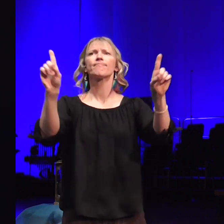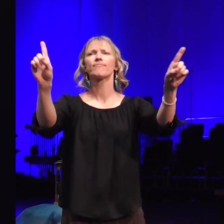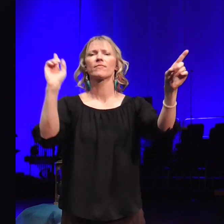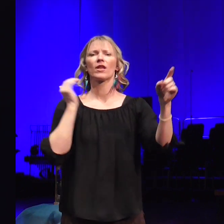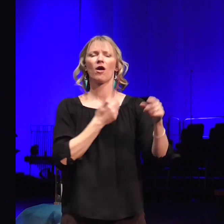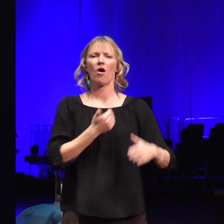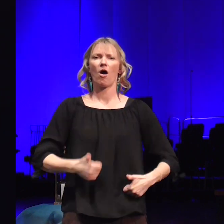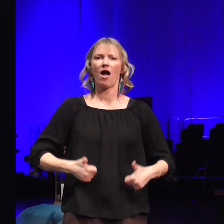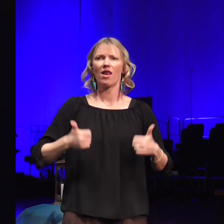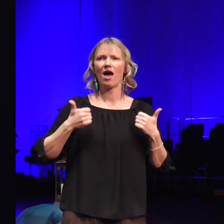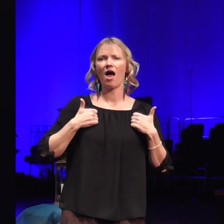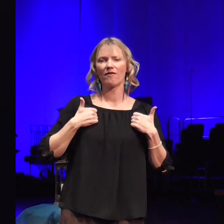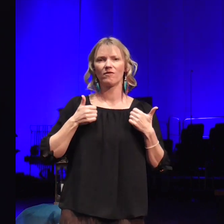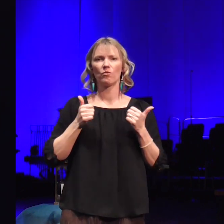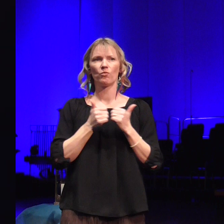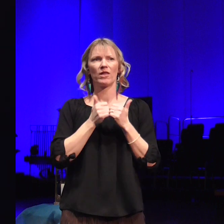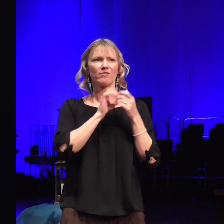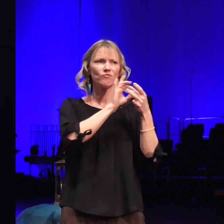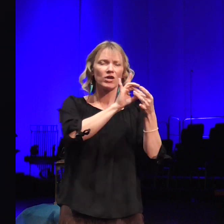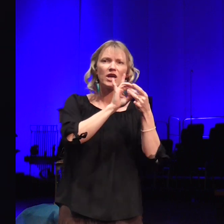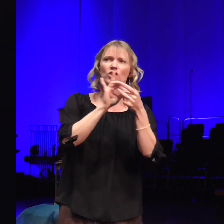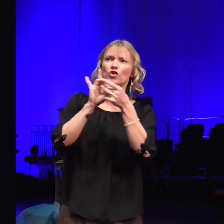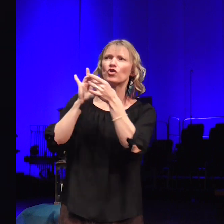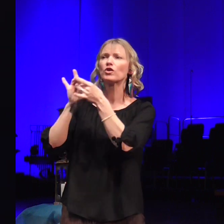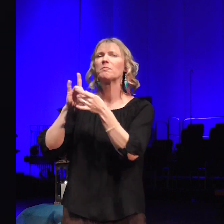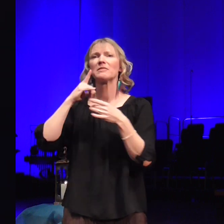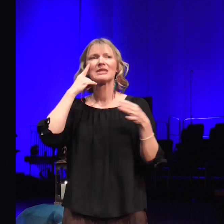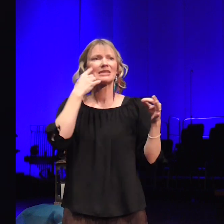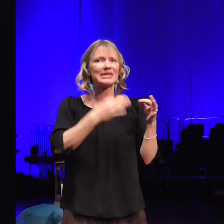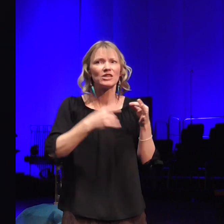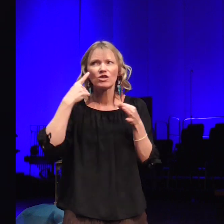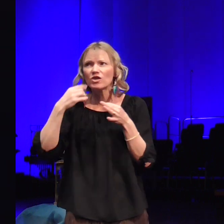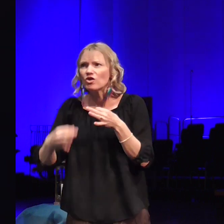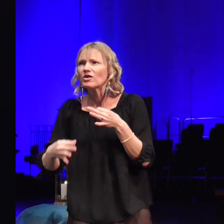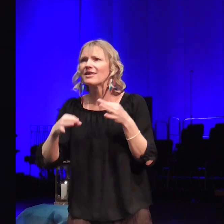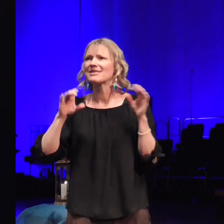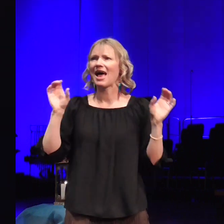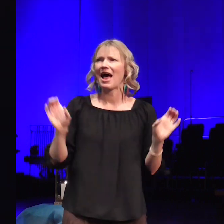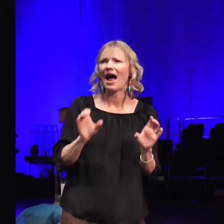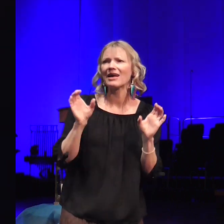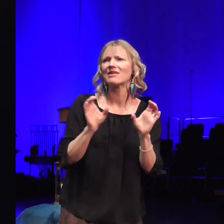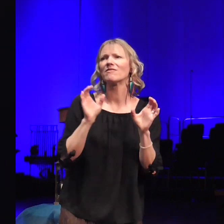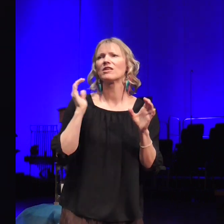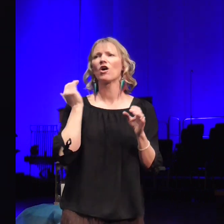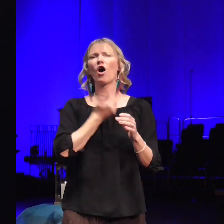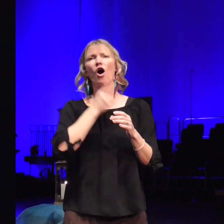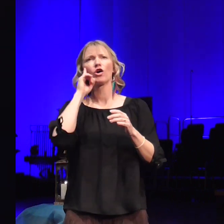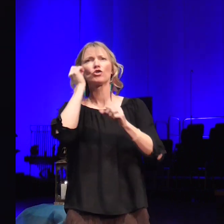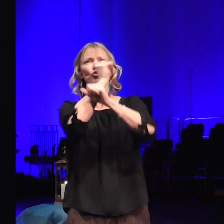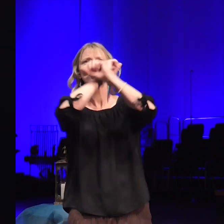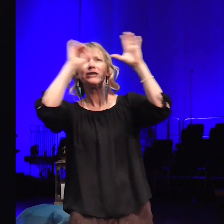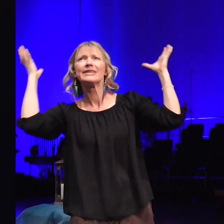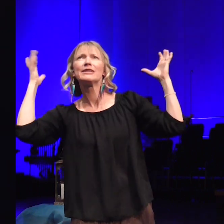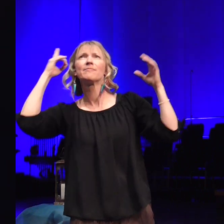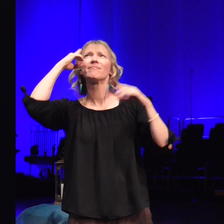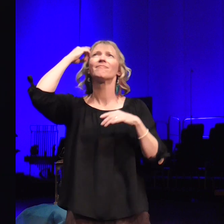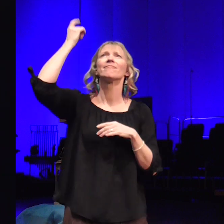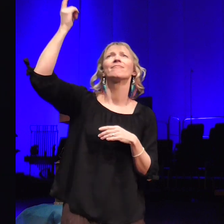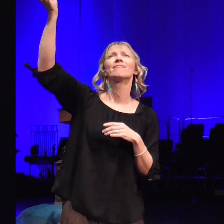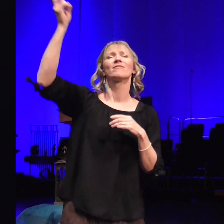that we live, with all of our relationships and decisions and activities, all of our dreams, all of the challenges